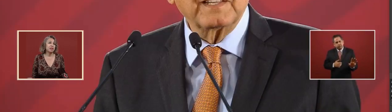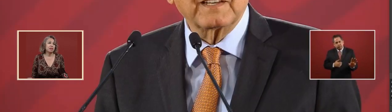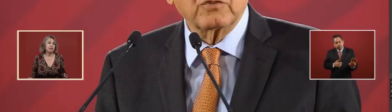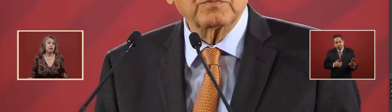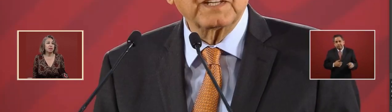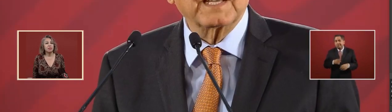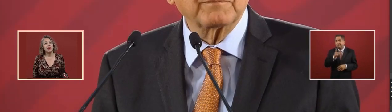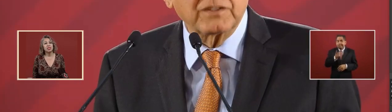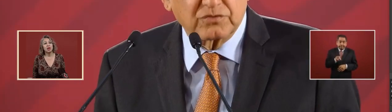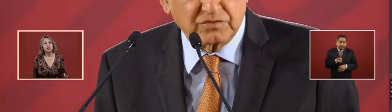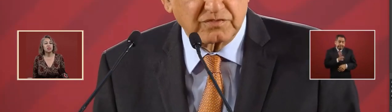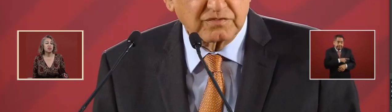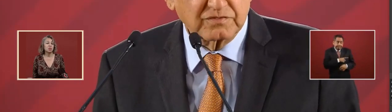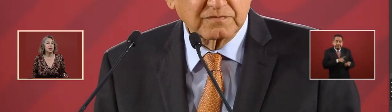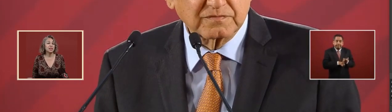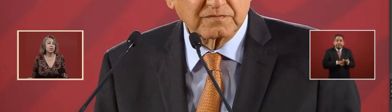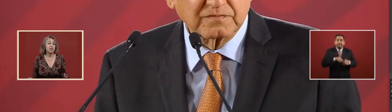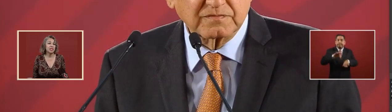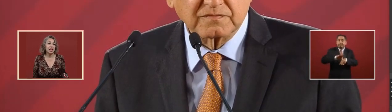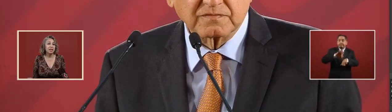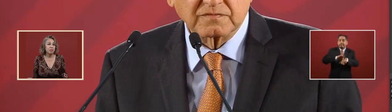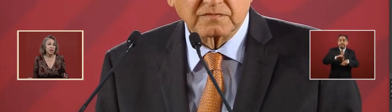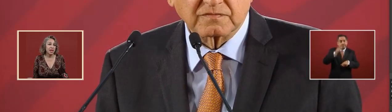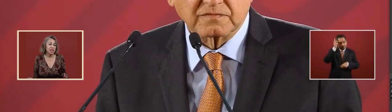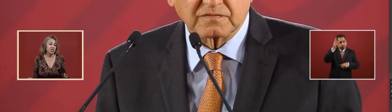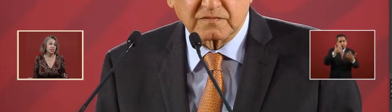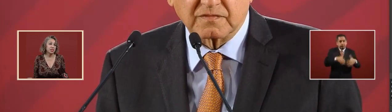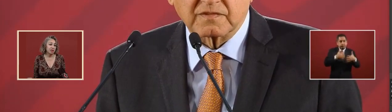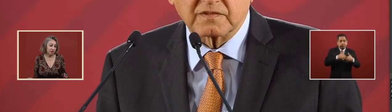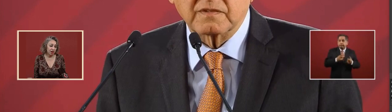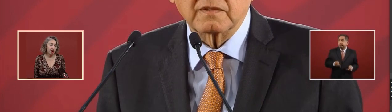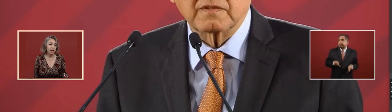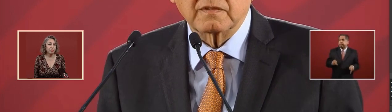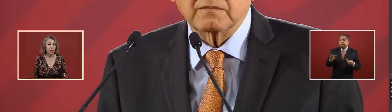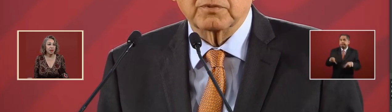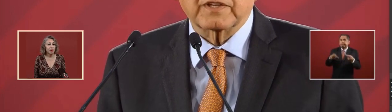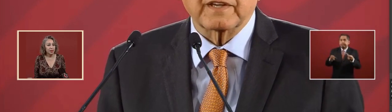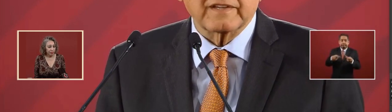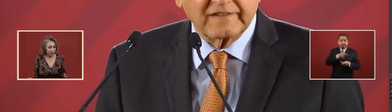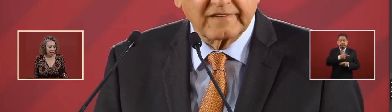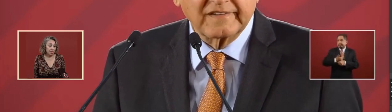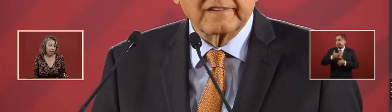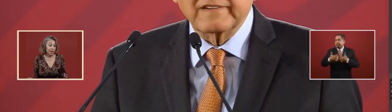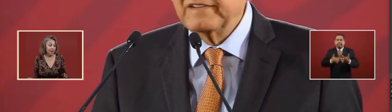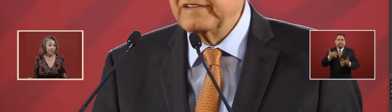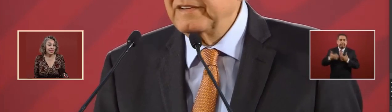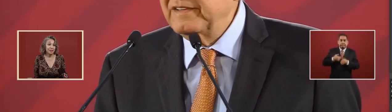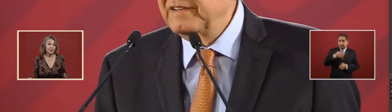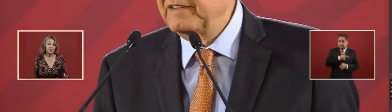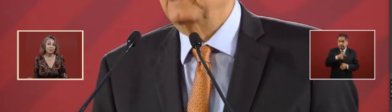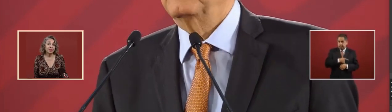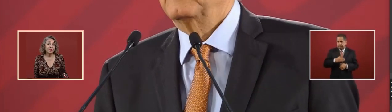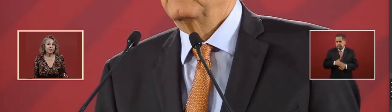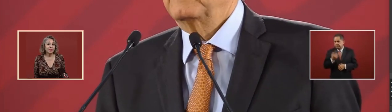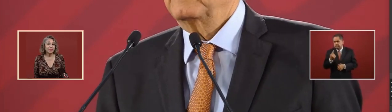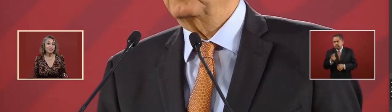but there's also the ones that were selling the medications that are not happy, because